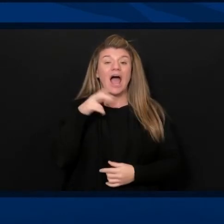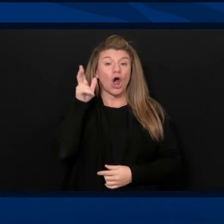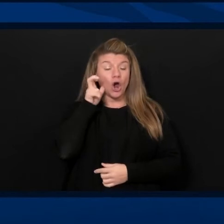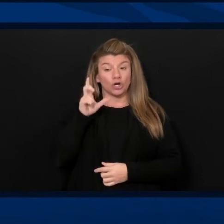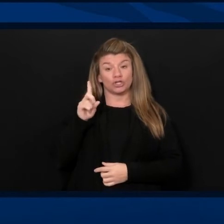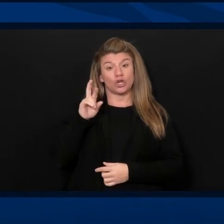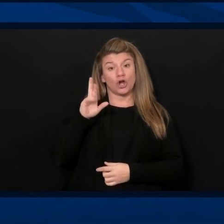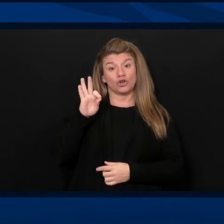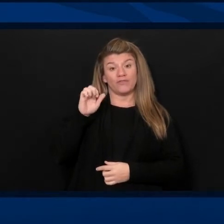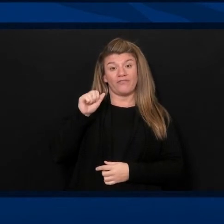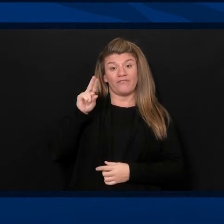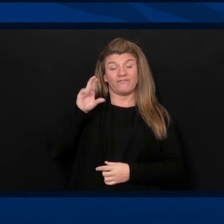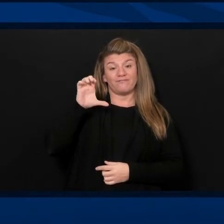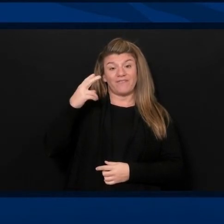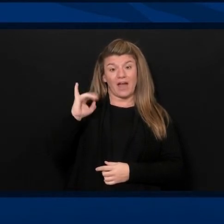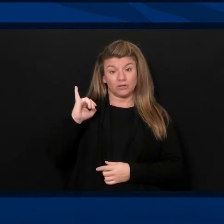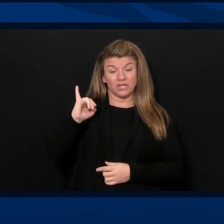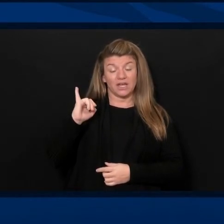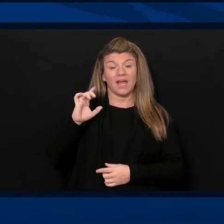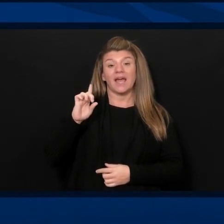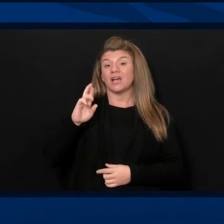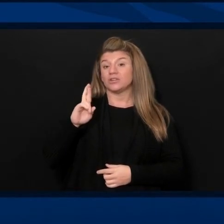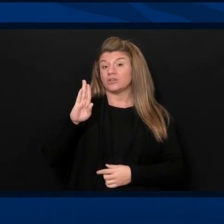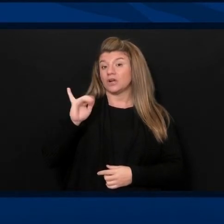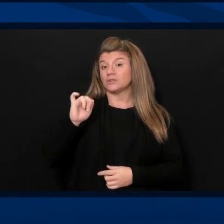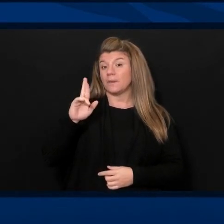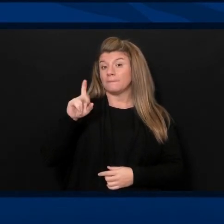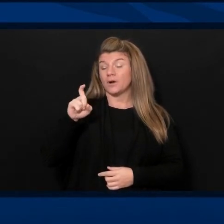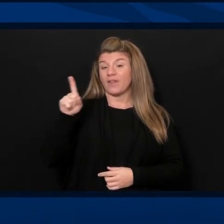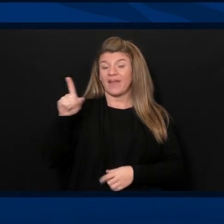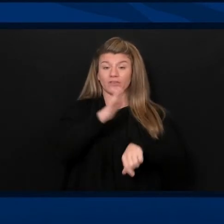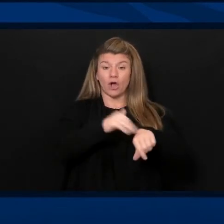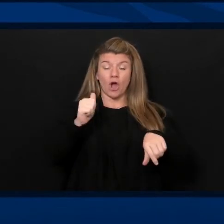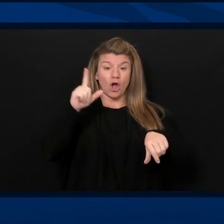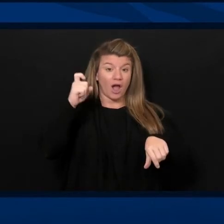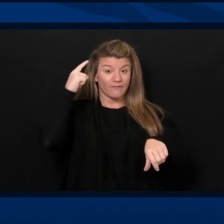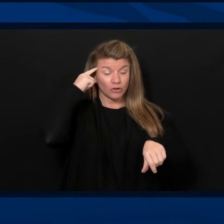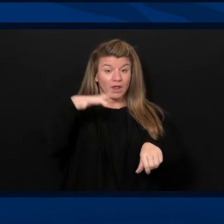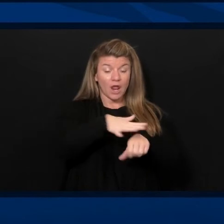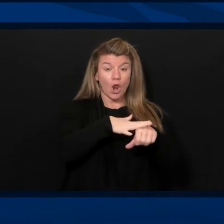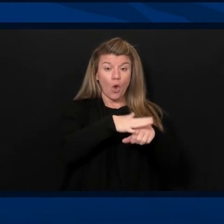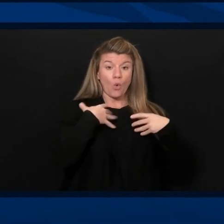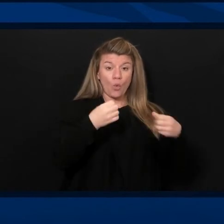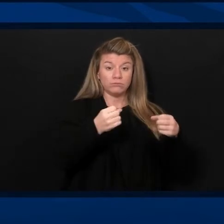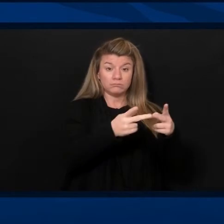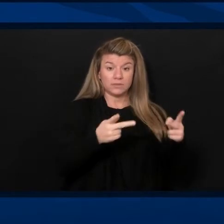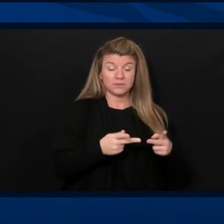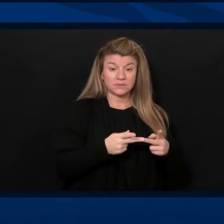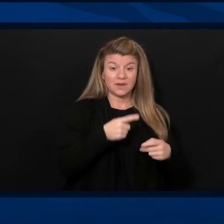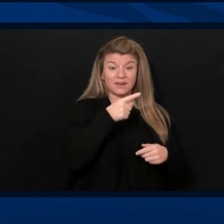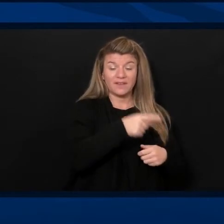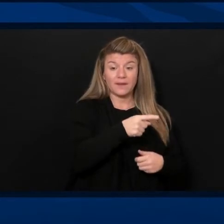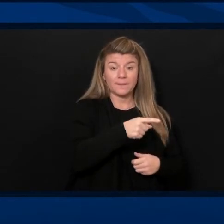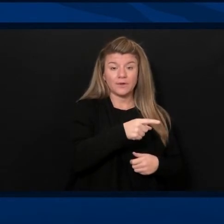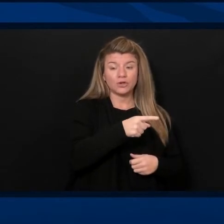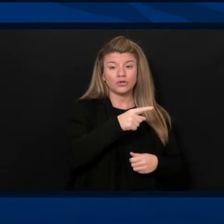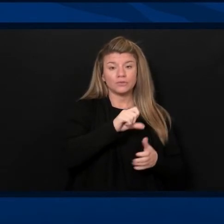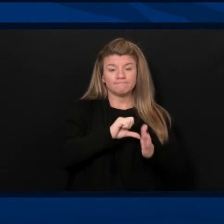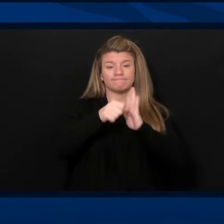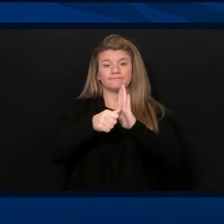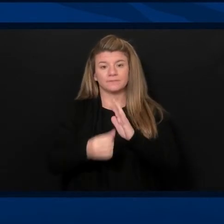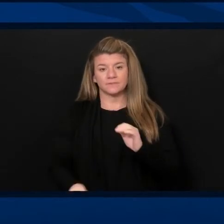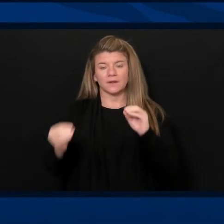also heard that Dr. Anthony Fauci, as well as Dr. Birx, have called on governors and local officials to implement